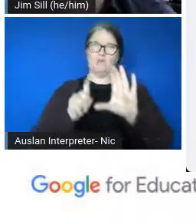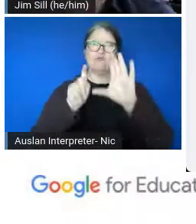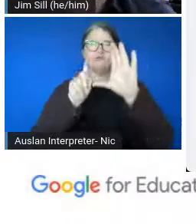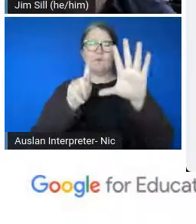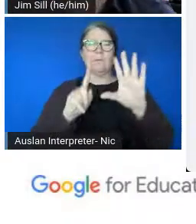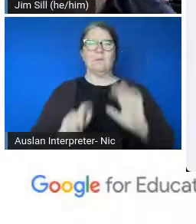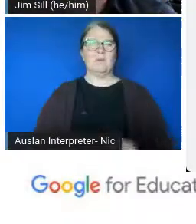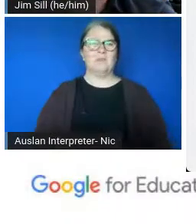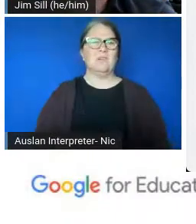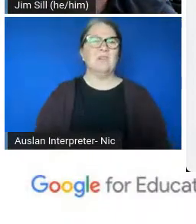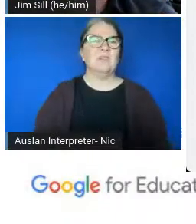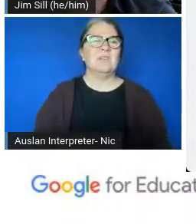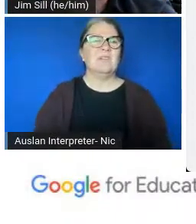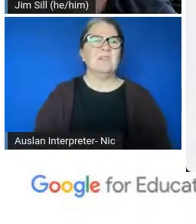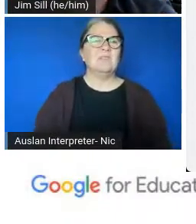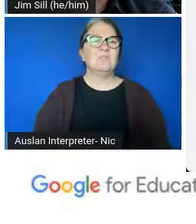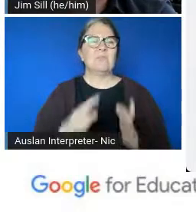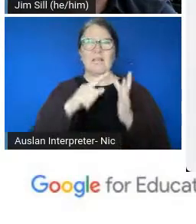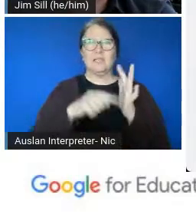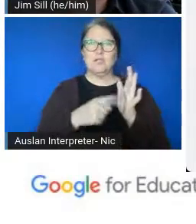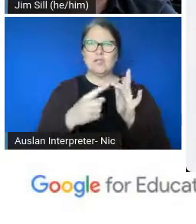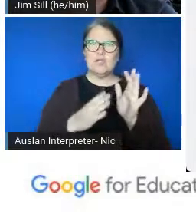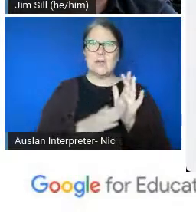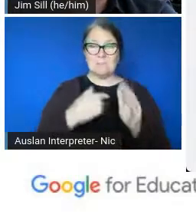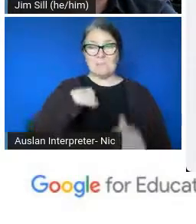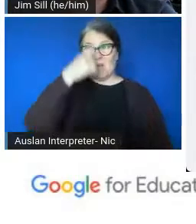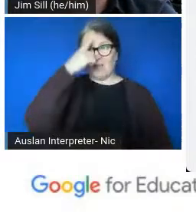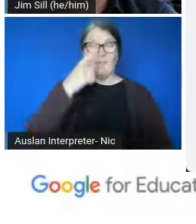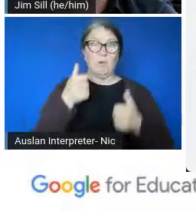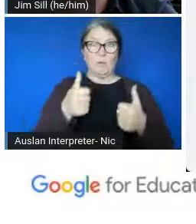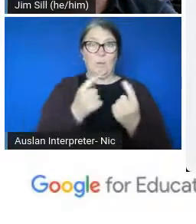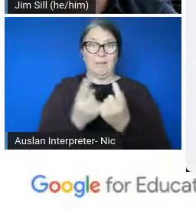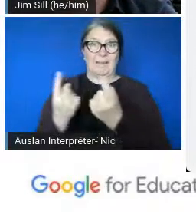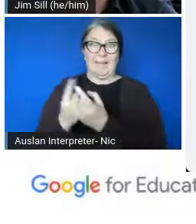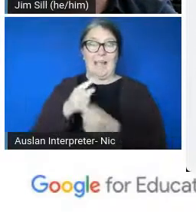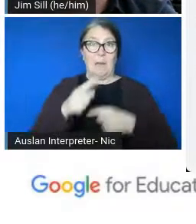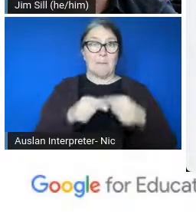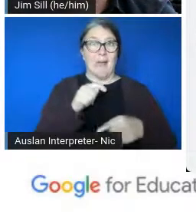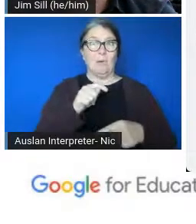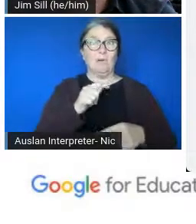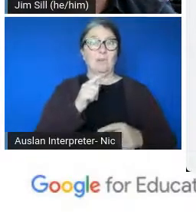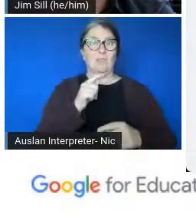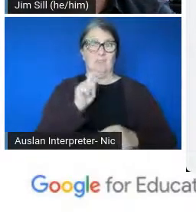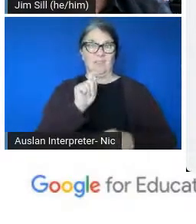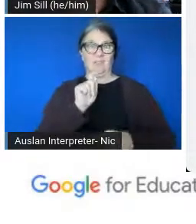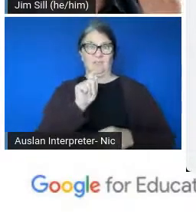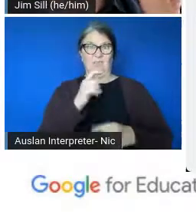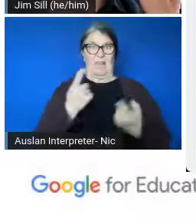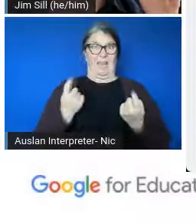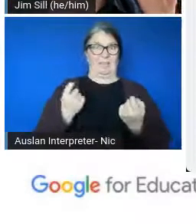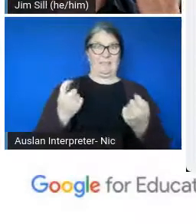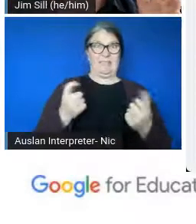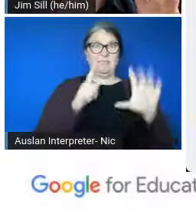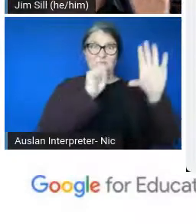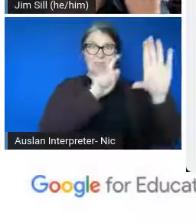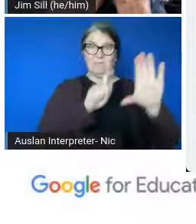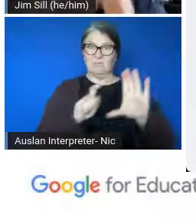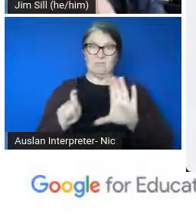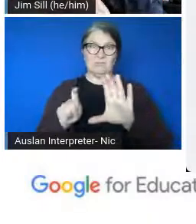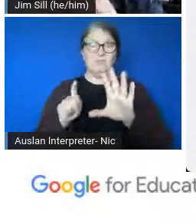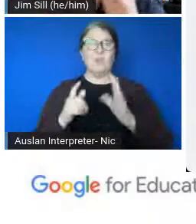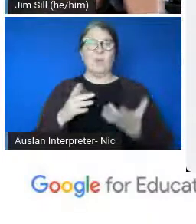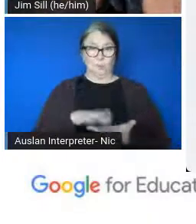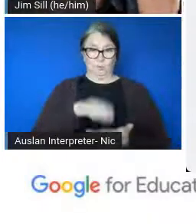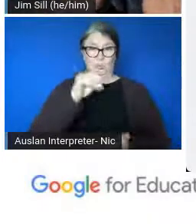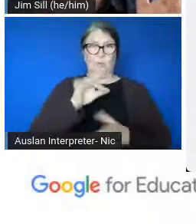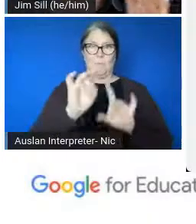nice stuff, I think the nice stuff about that is that there's still opportunities for student expression. So we have this set